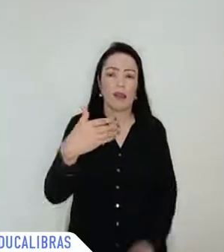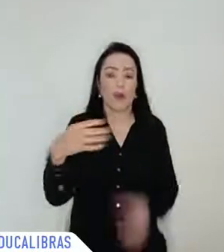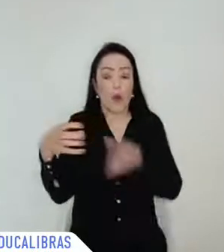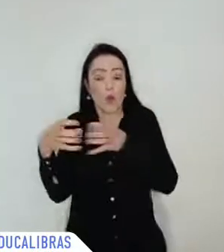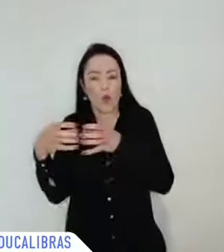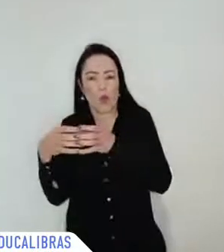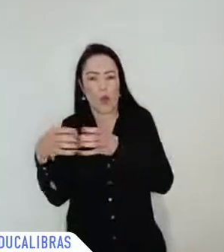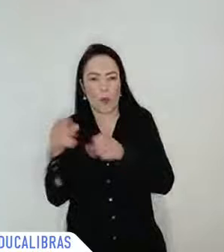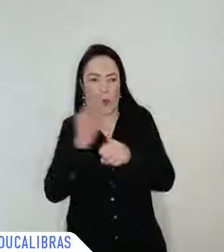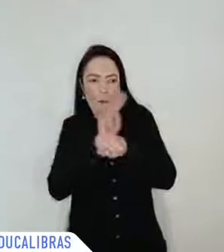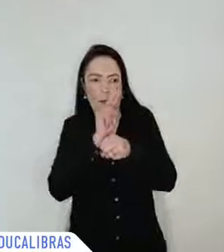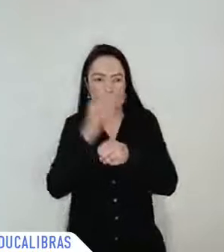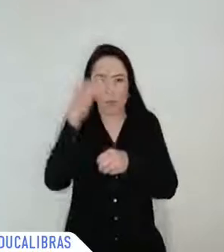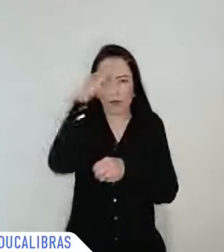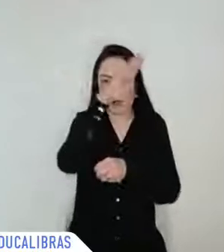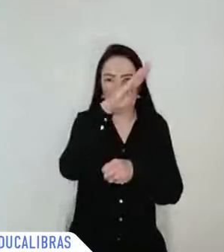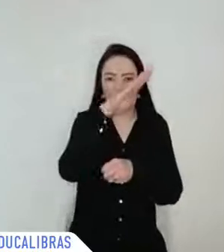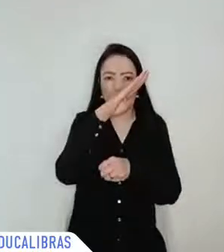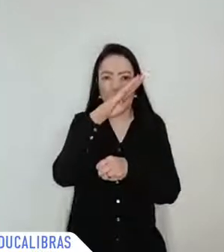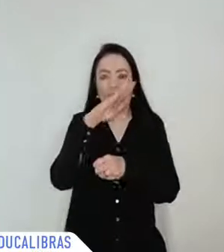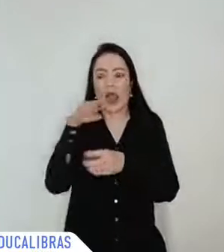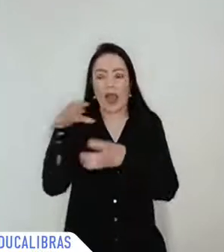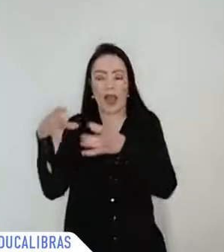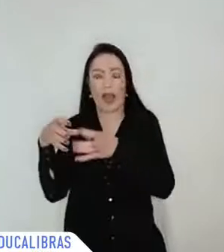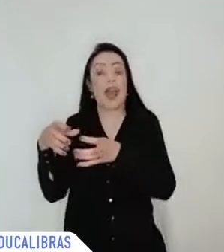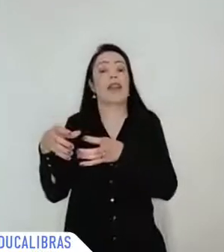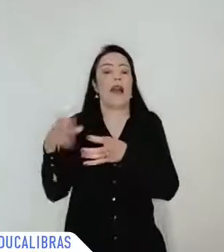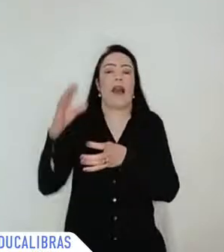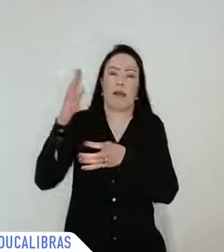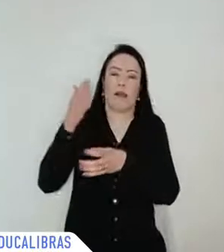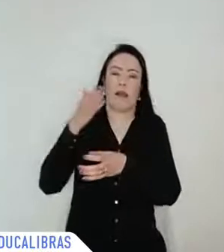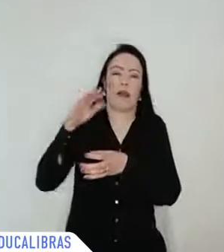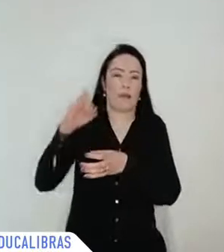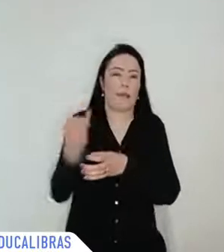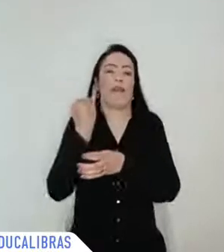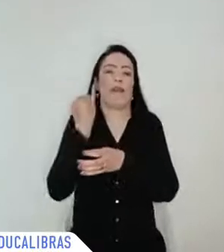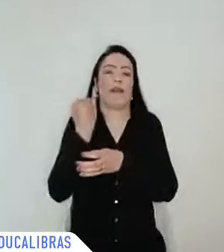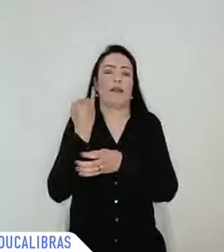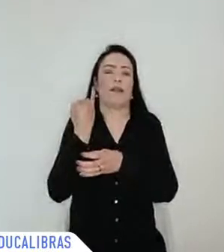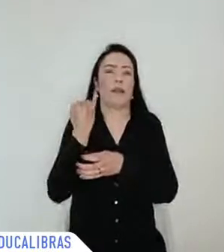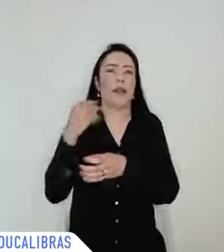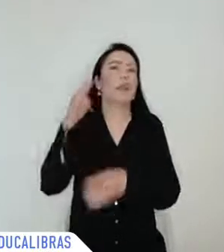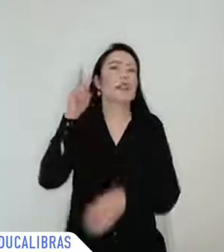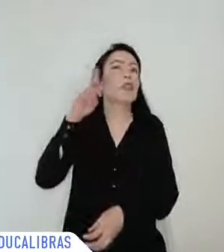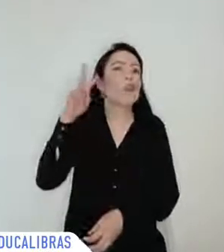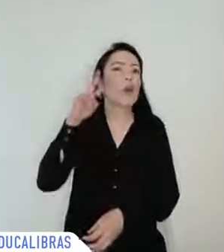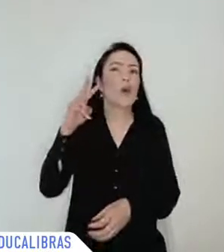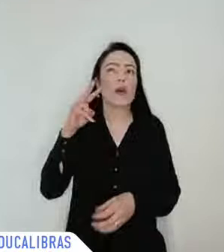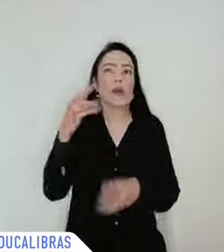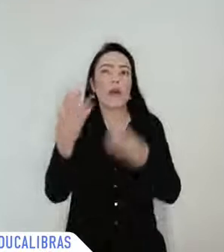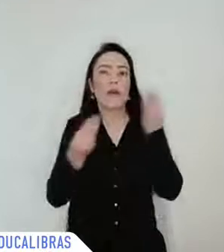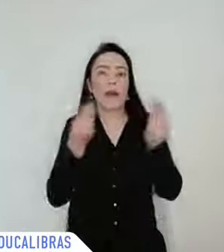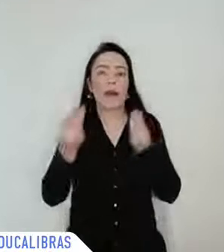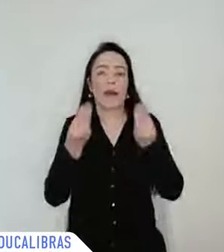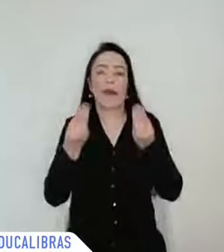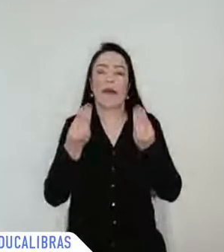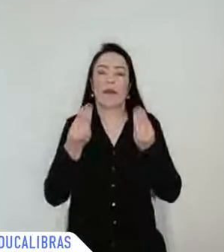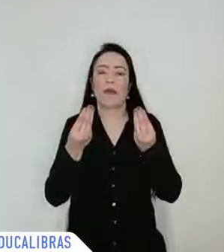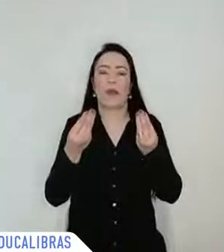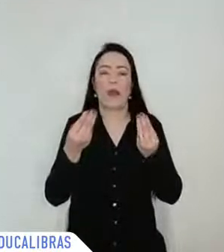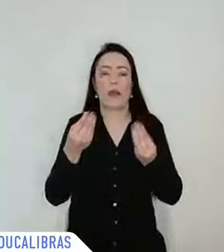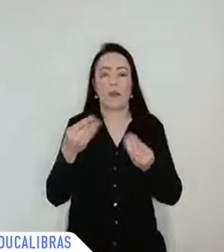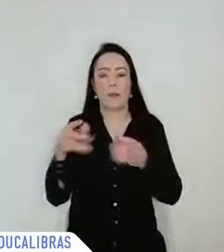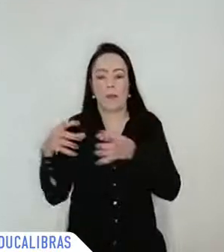our history from of which Bolsonarism is fed. It